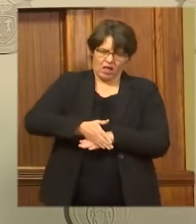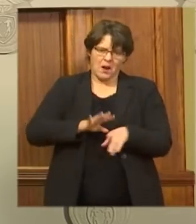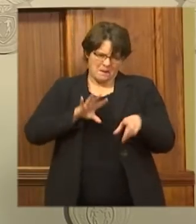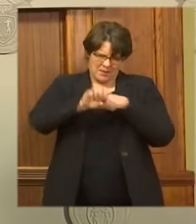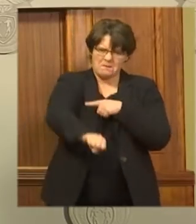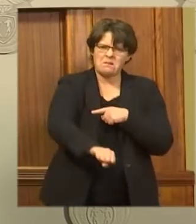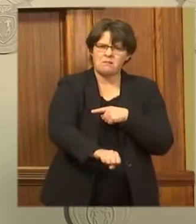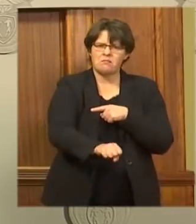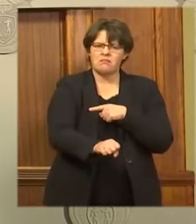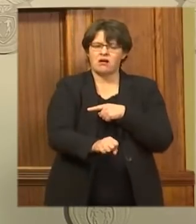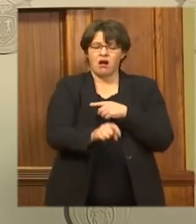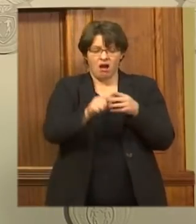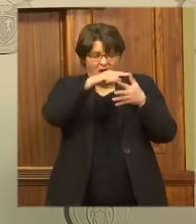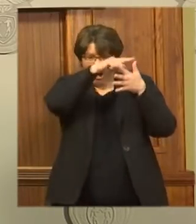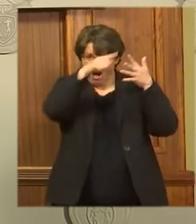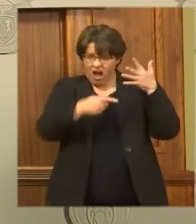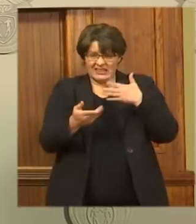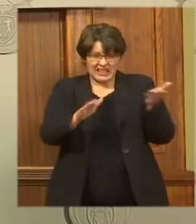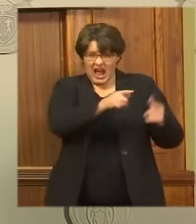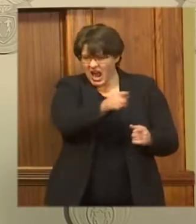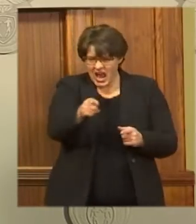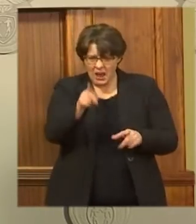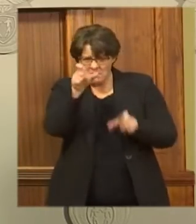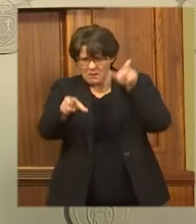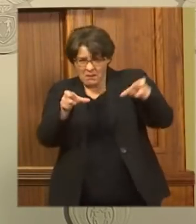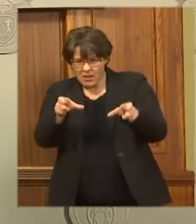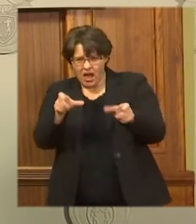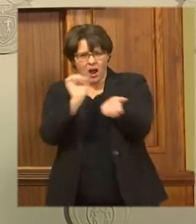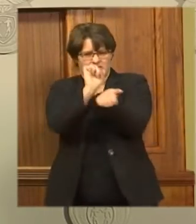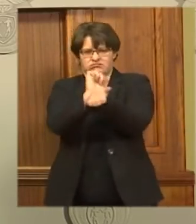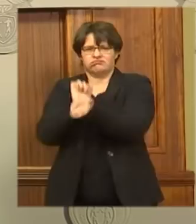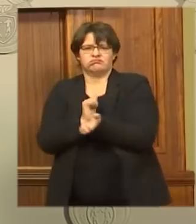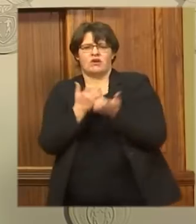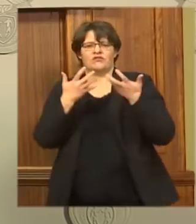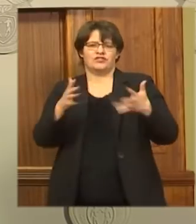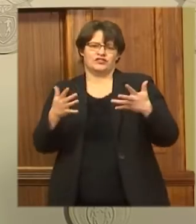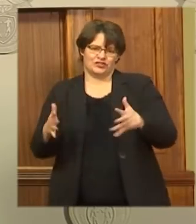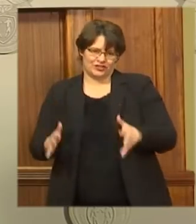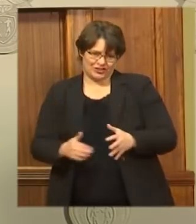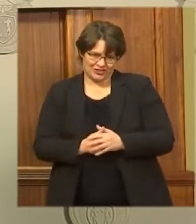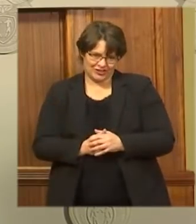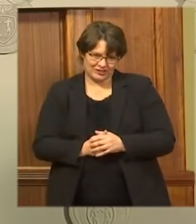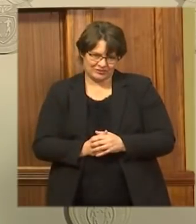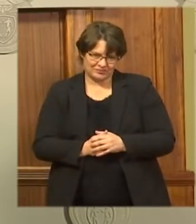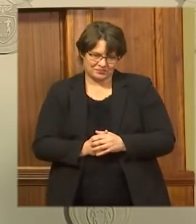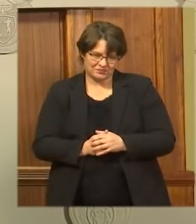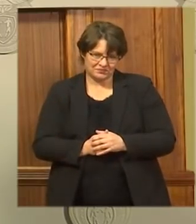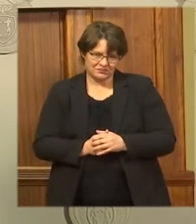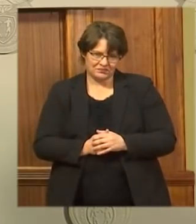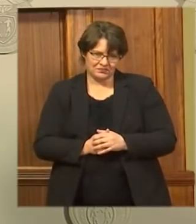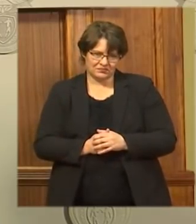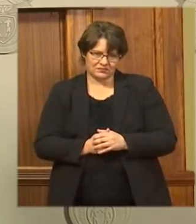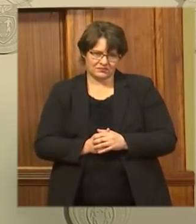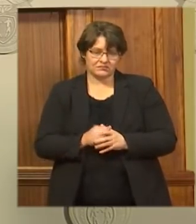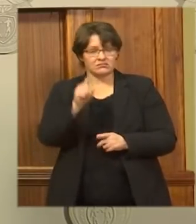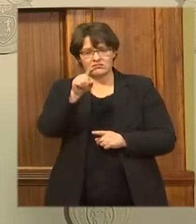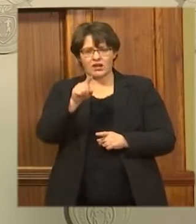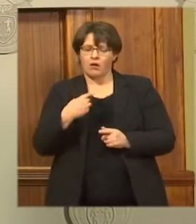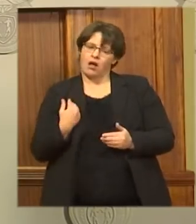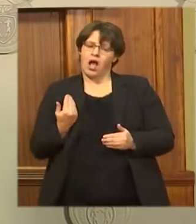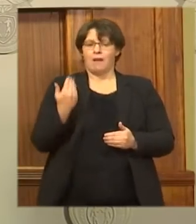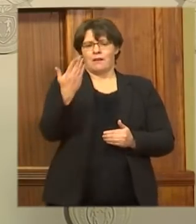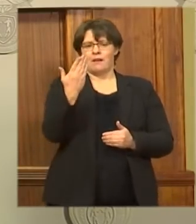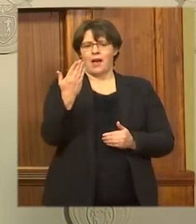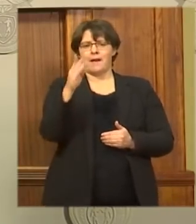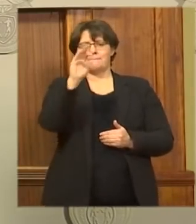arresting almost all of these alleged perpetrators. As these suspects make bail